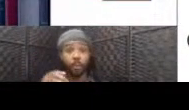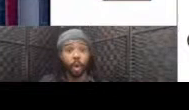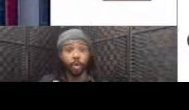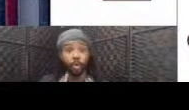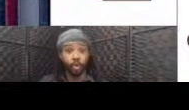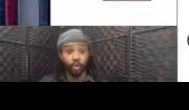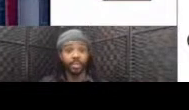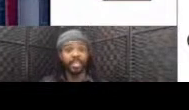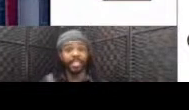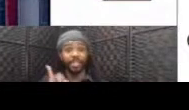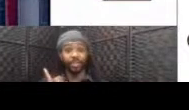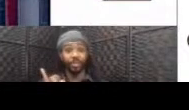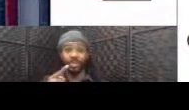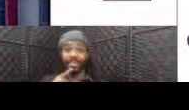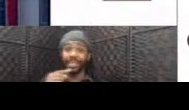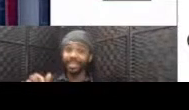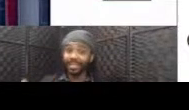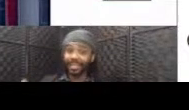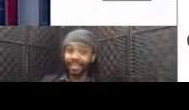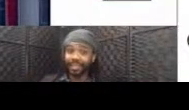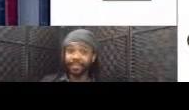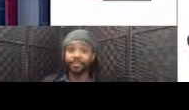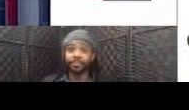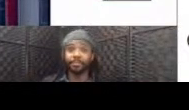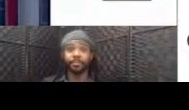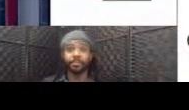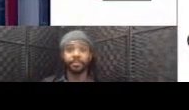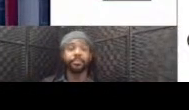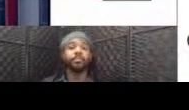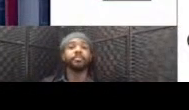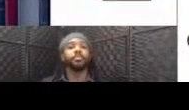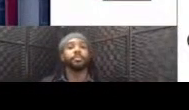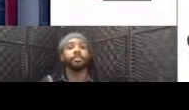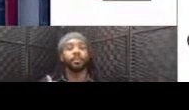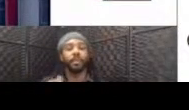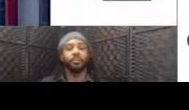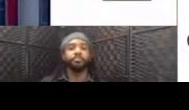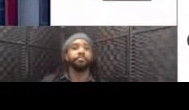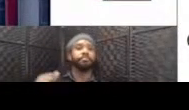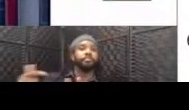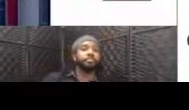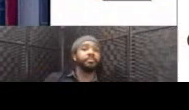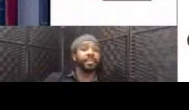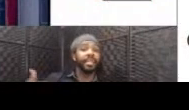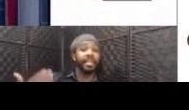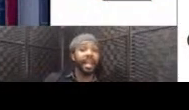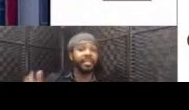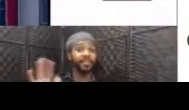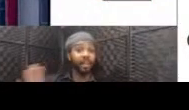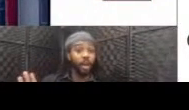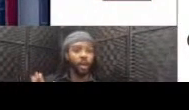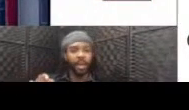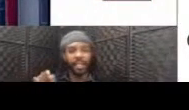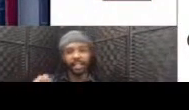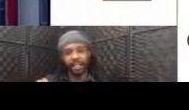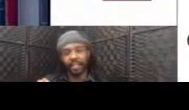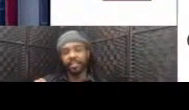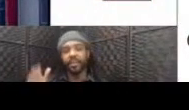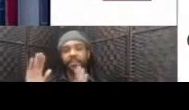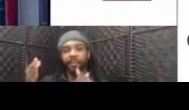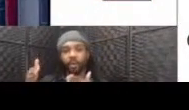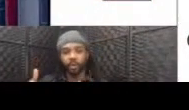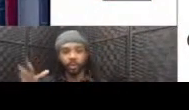thing. So now I'm going to throw it to our next video, which is about getting involved